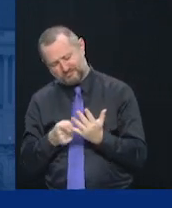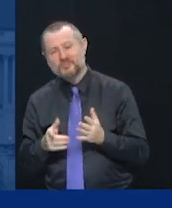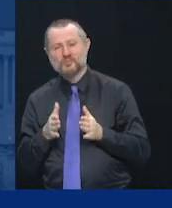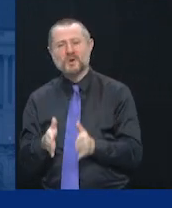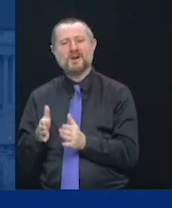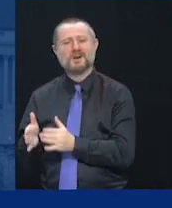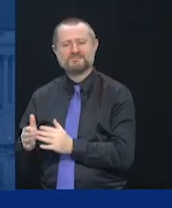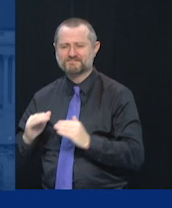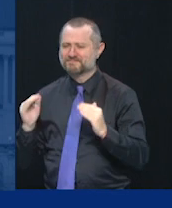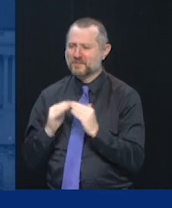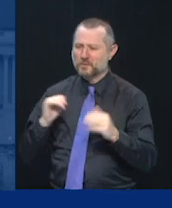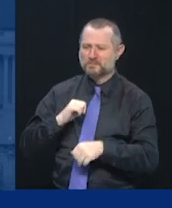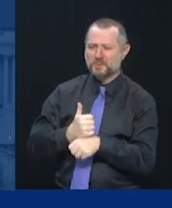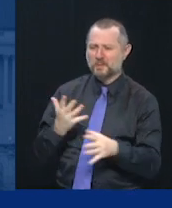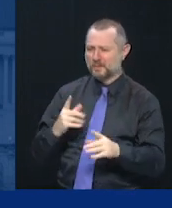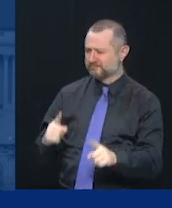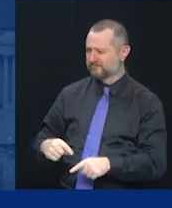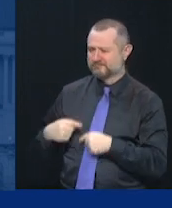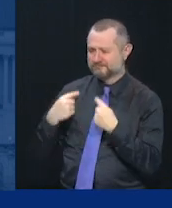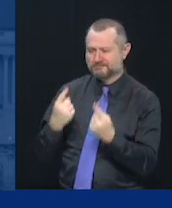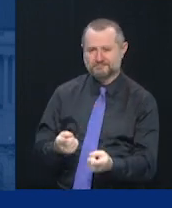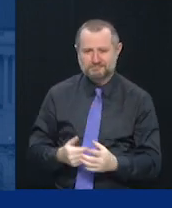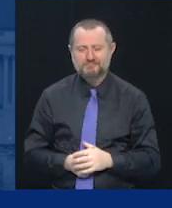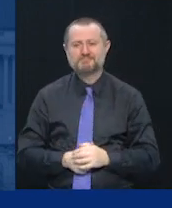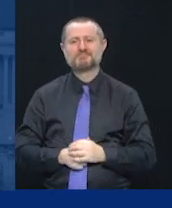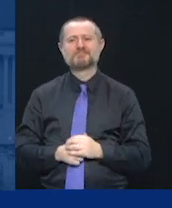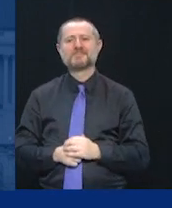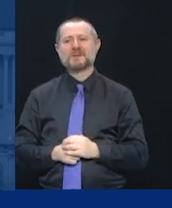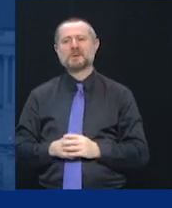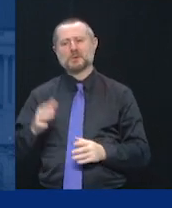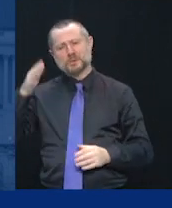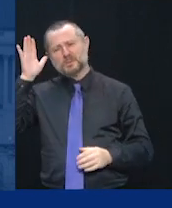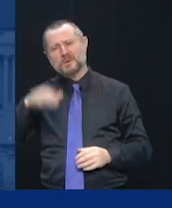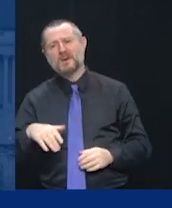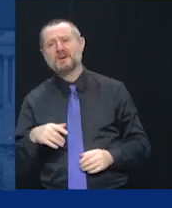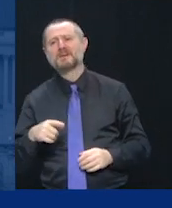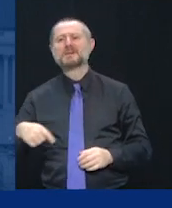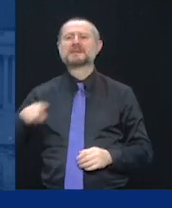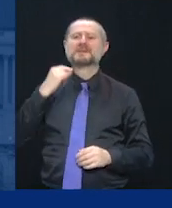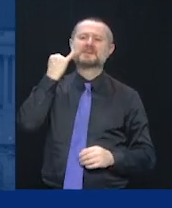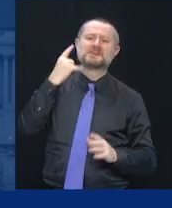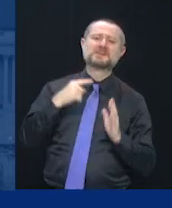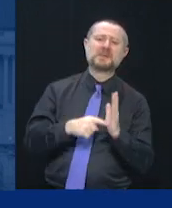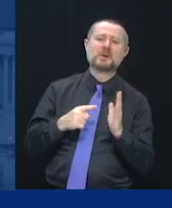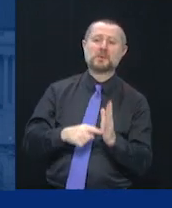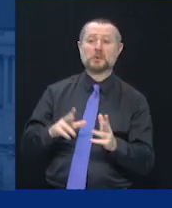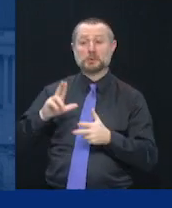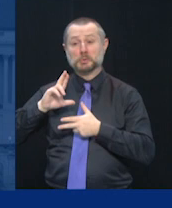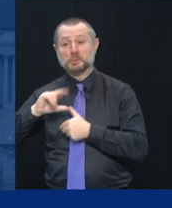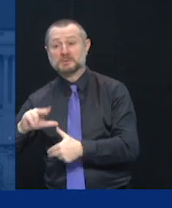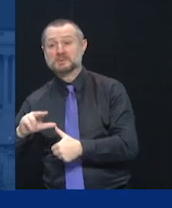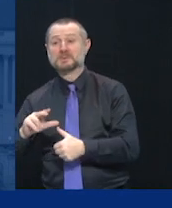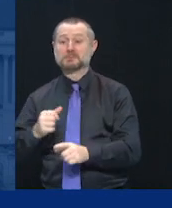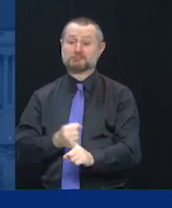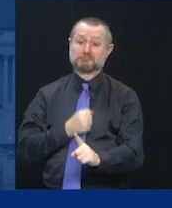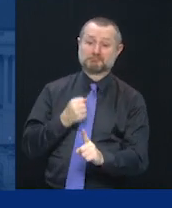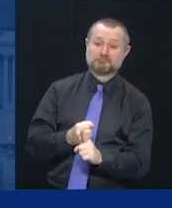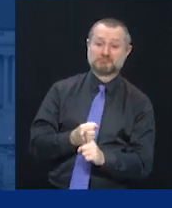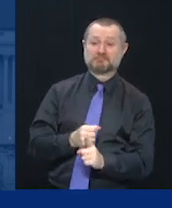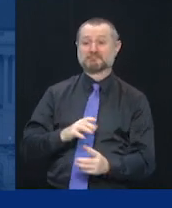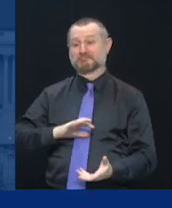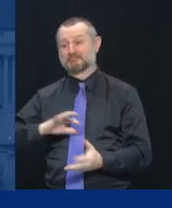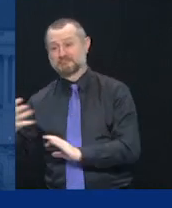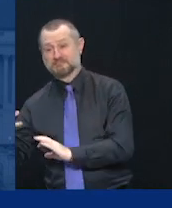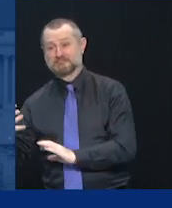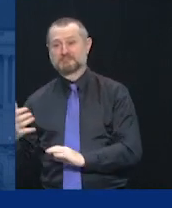crisis. When a state gets hit by a hurricane, that state gets relief. It's not that every state gets